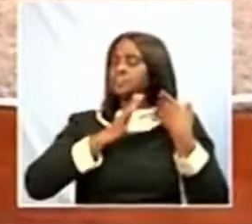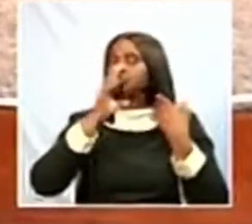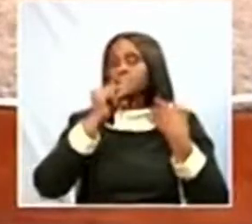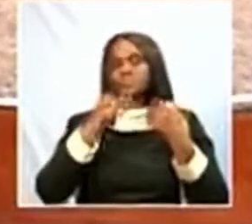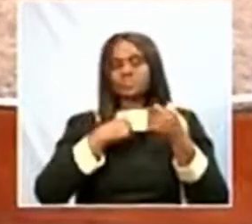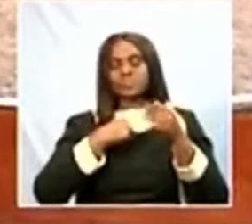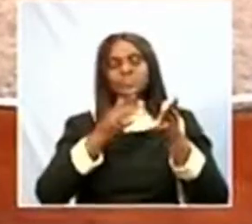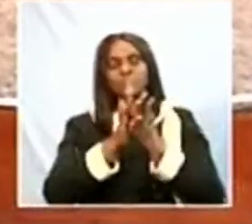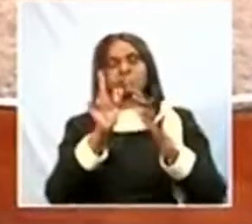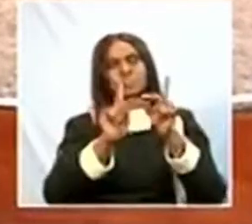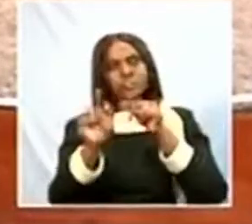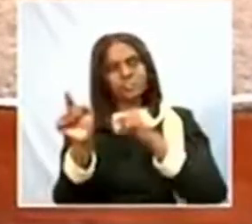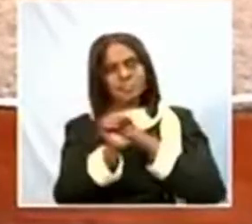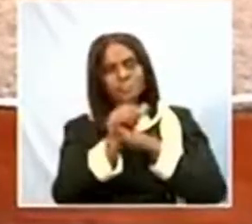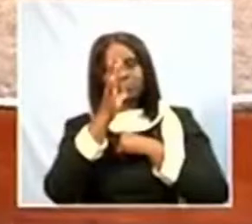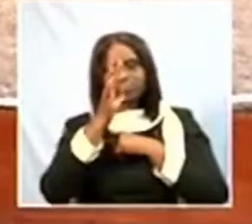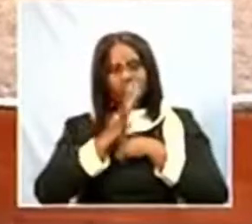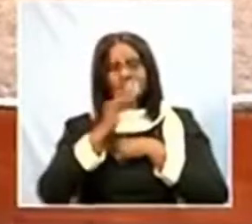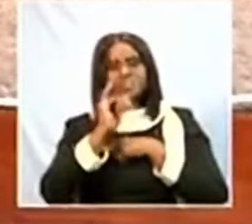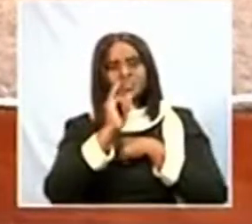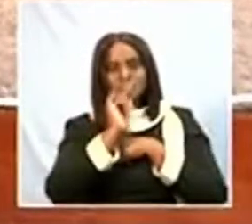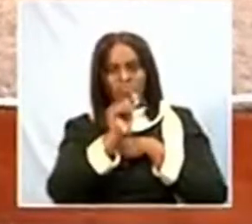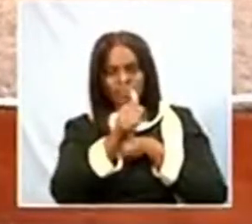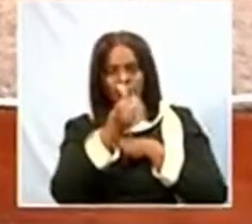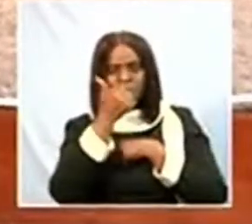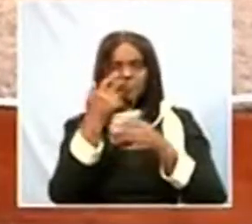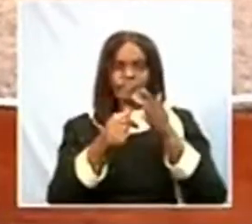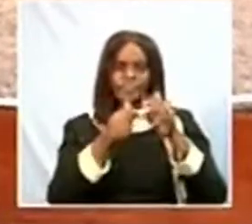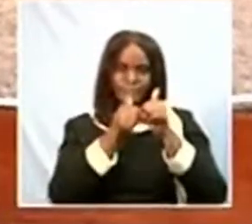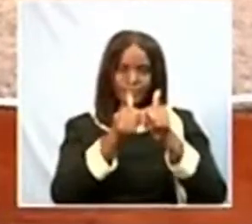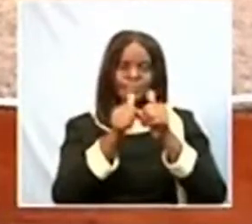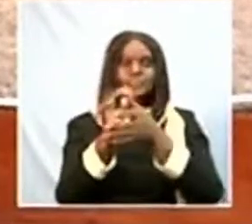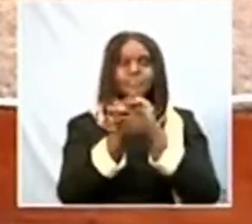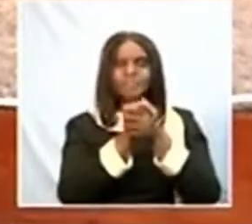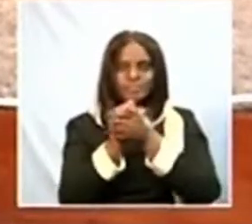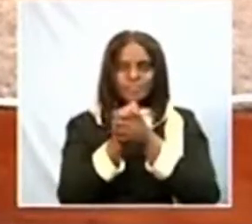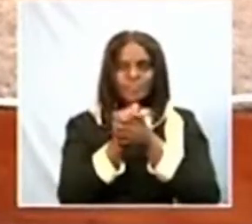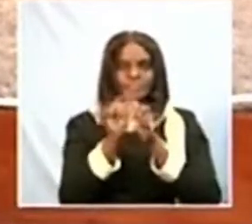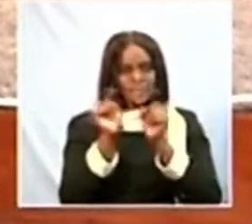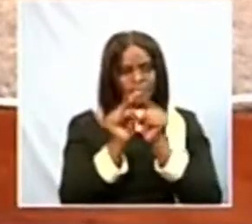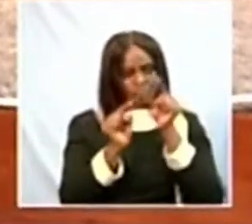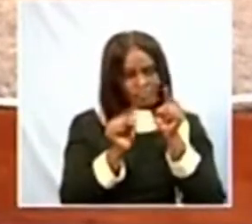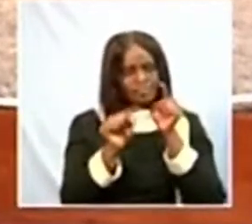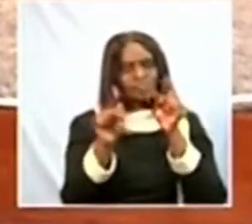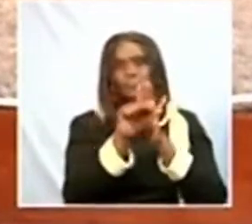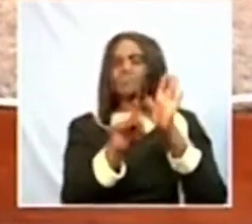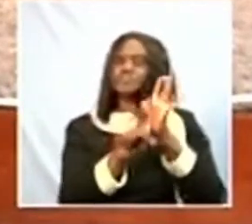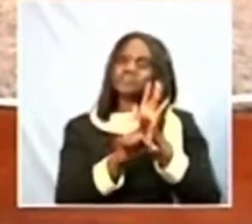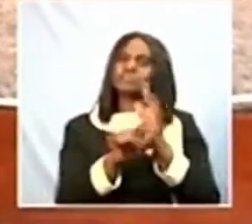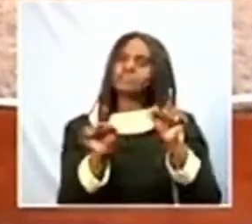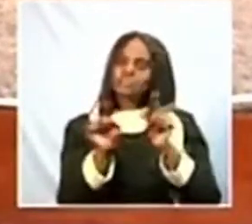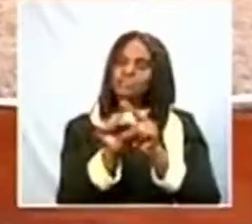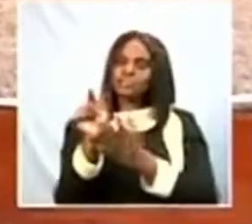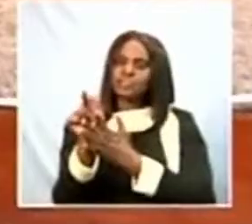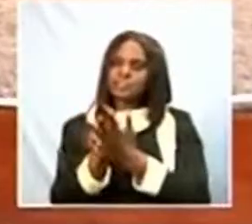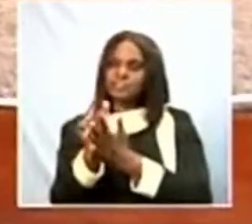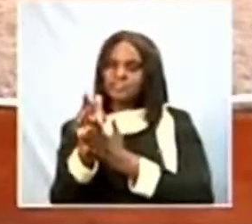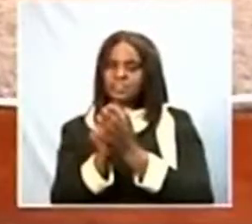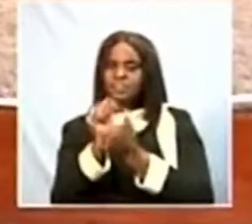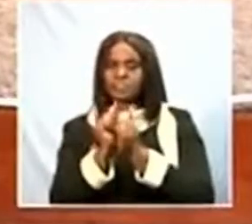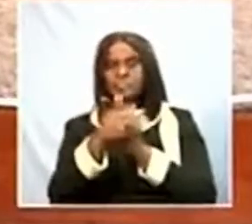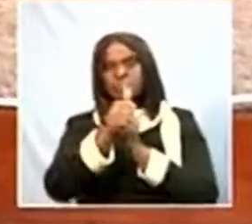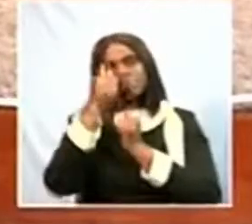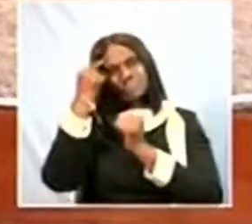the general public, Madam Speaker, that they should follow and collaborate by these policies and laws which the government